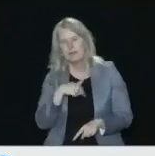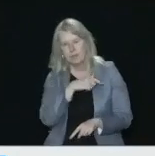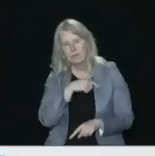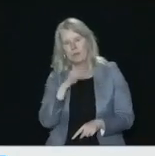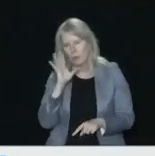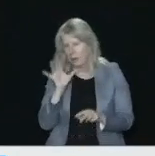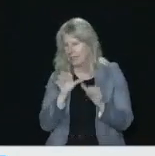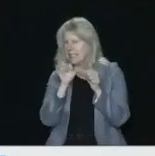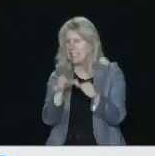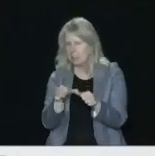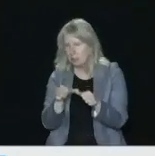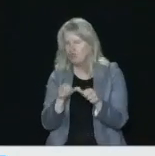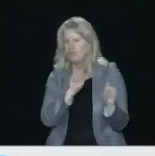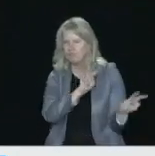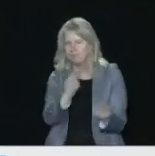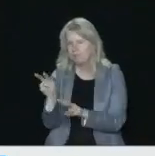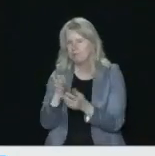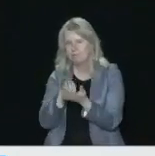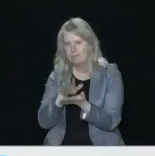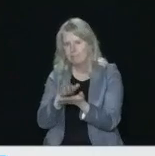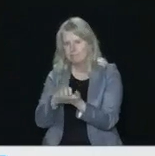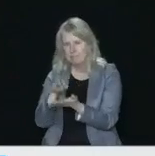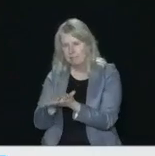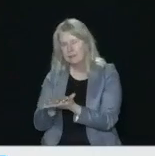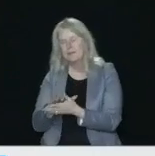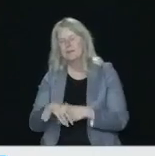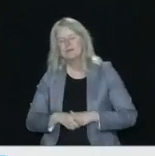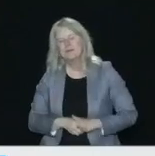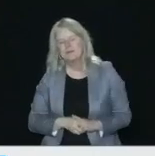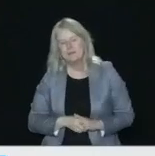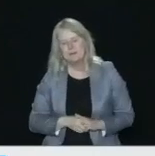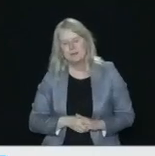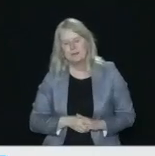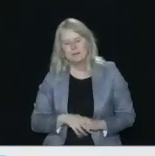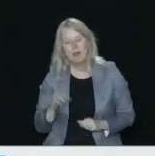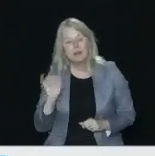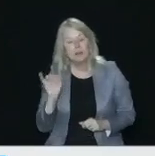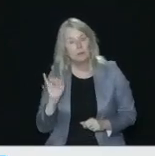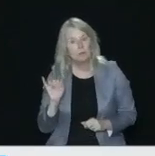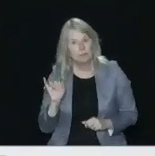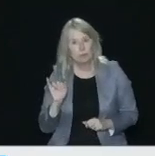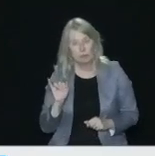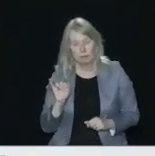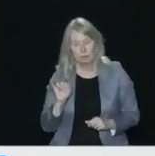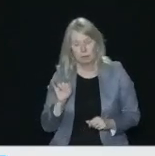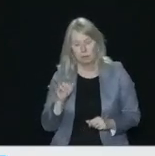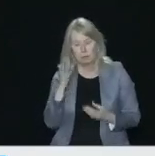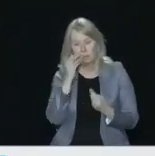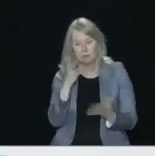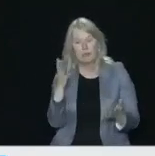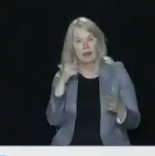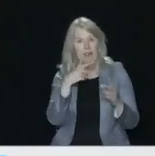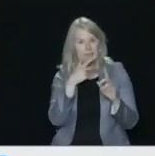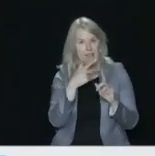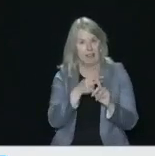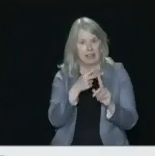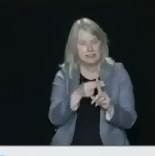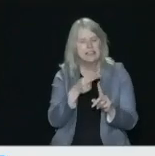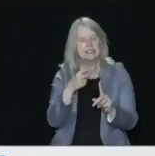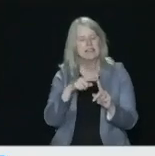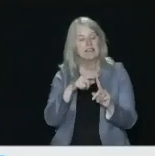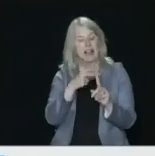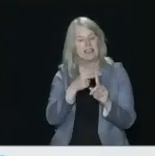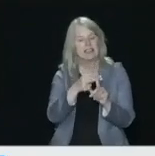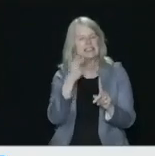I believe Dr. New also mentioned that we wanted to increase that to 80% coverage, which in a country as vast as Canada